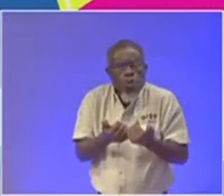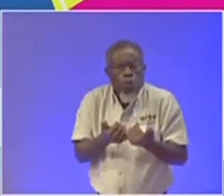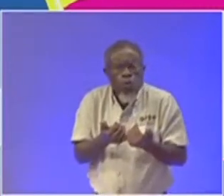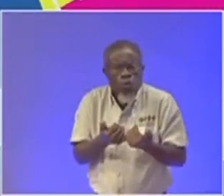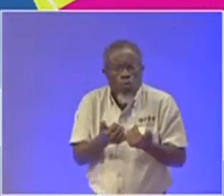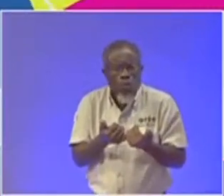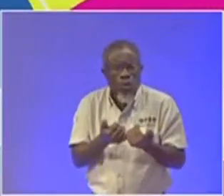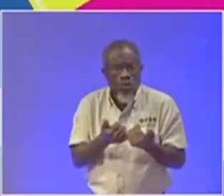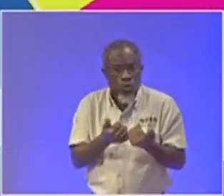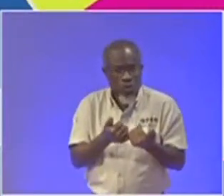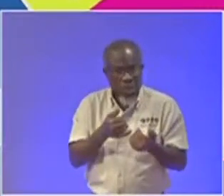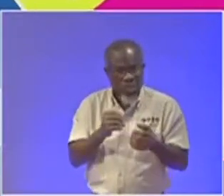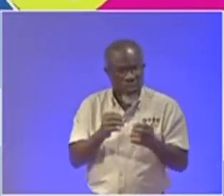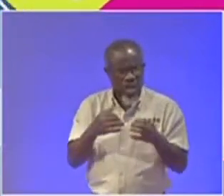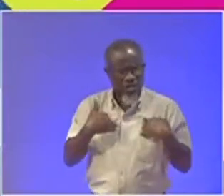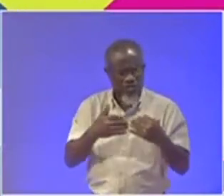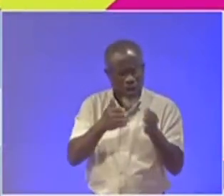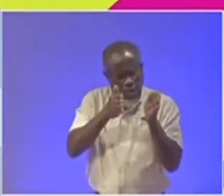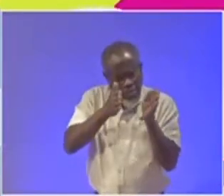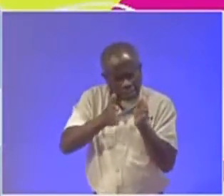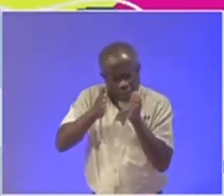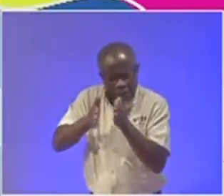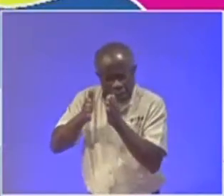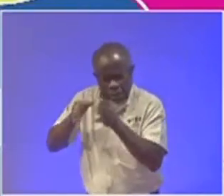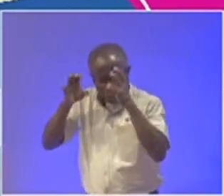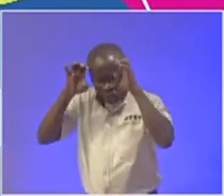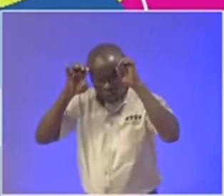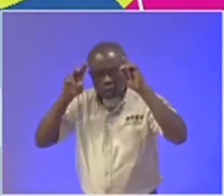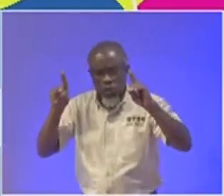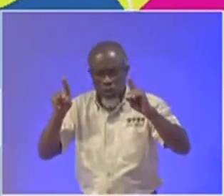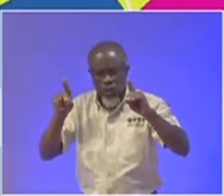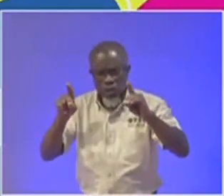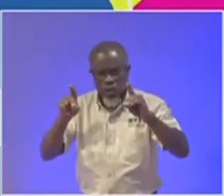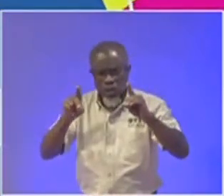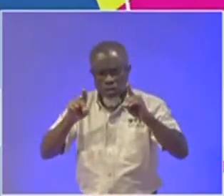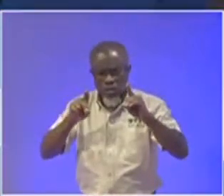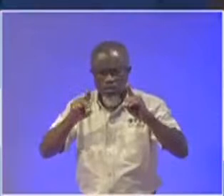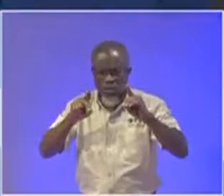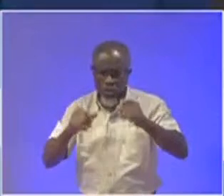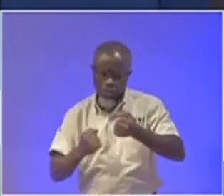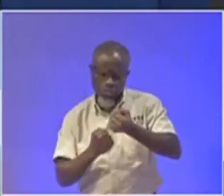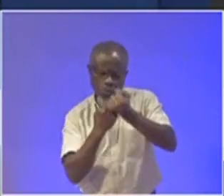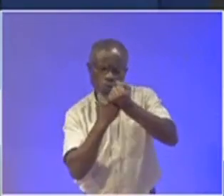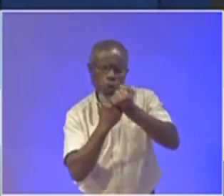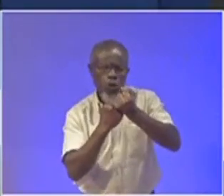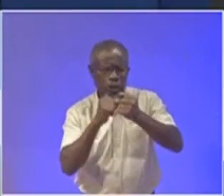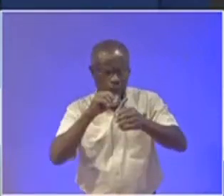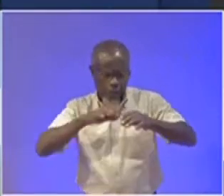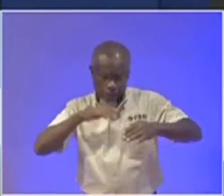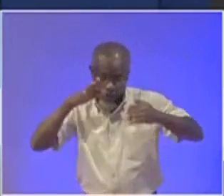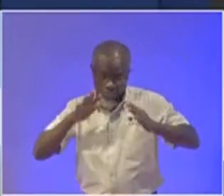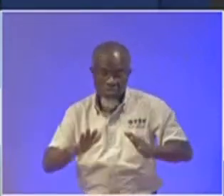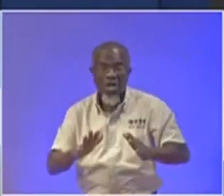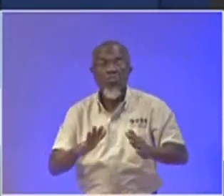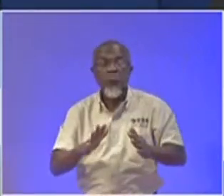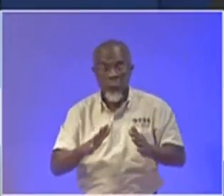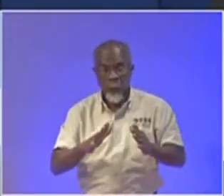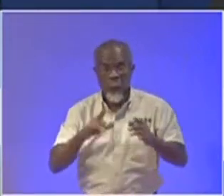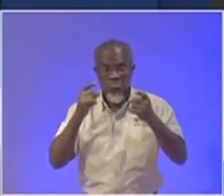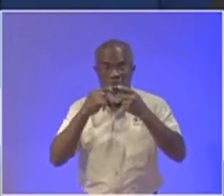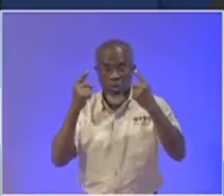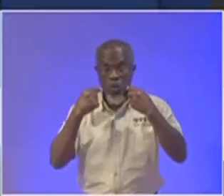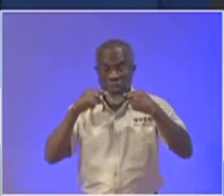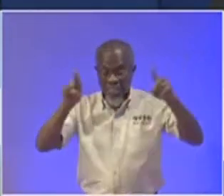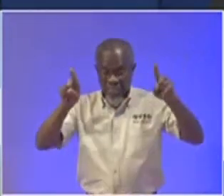plans contribute to enabling student success? Yes, I believe that IEPs are